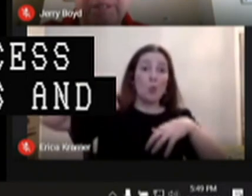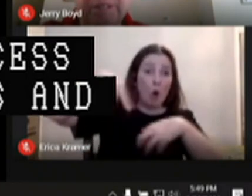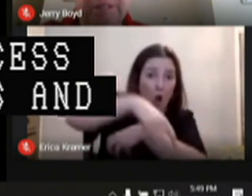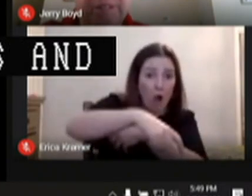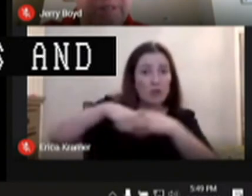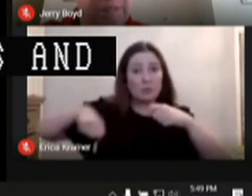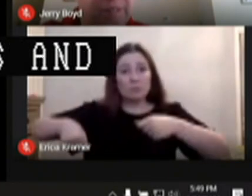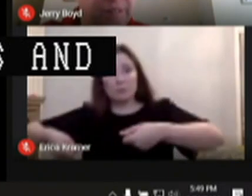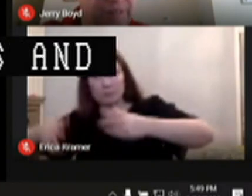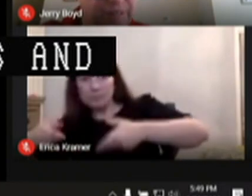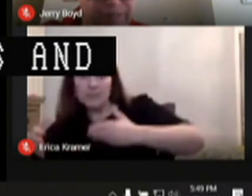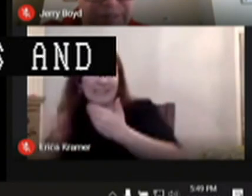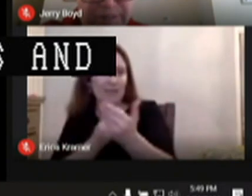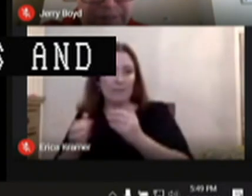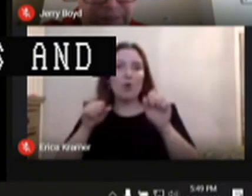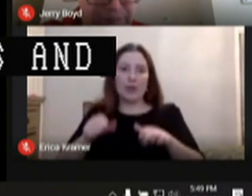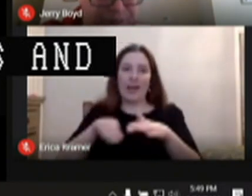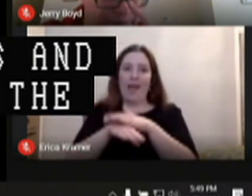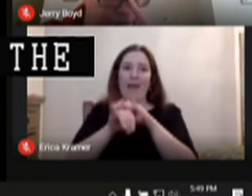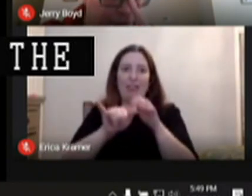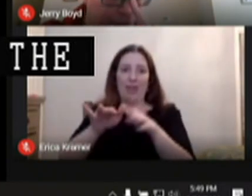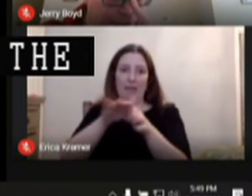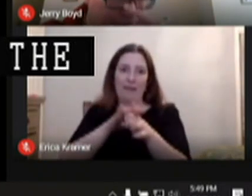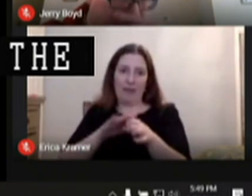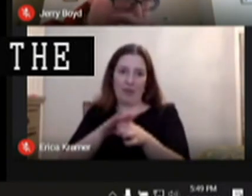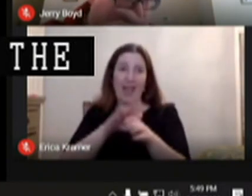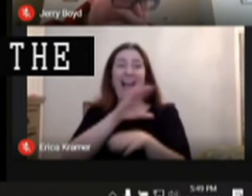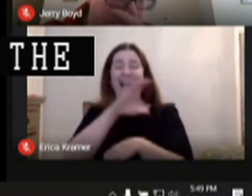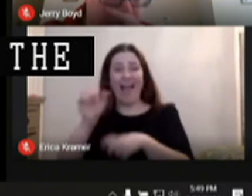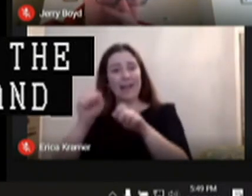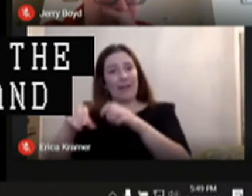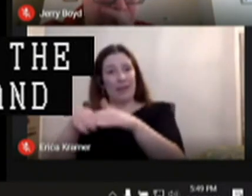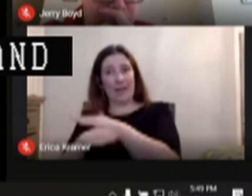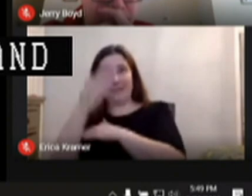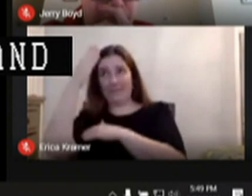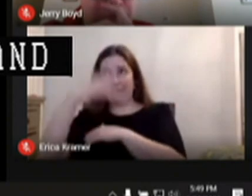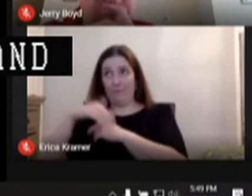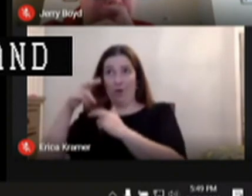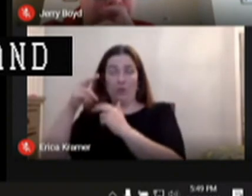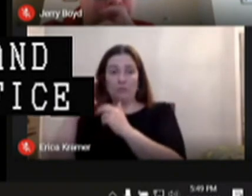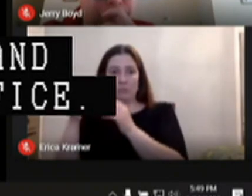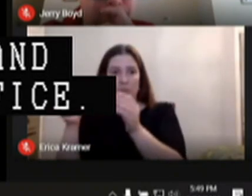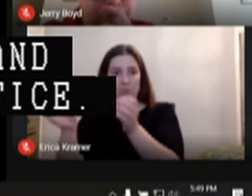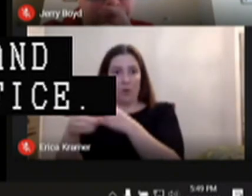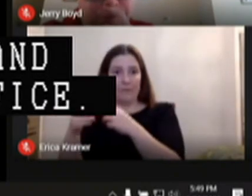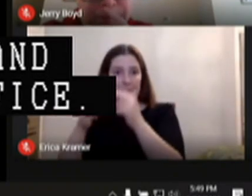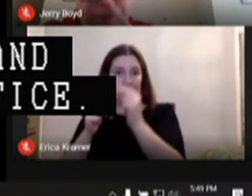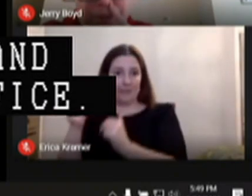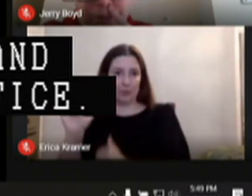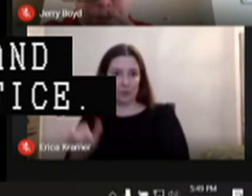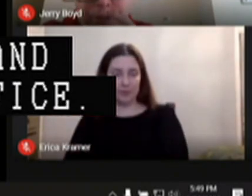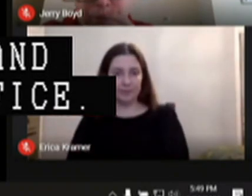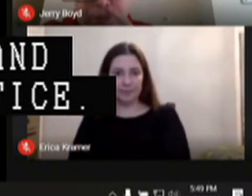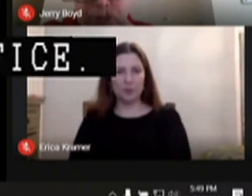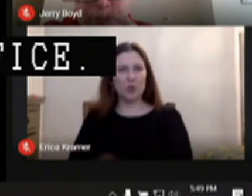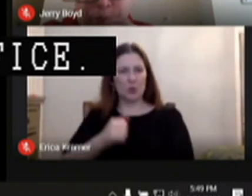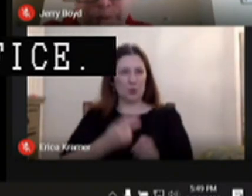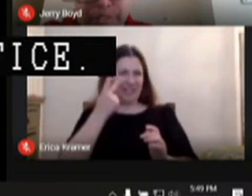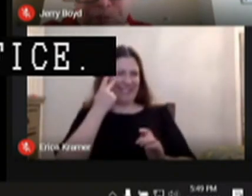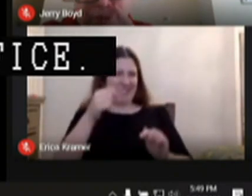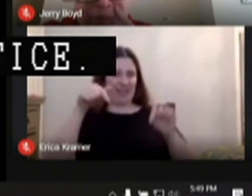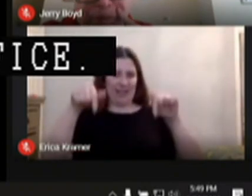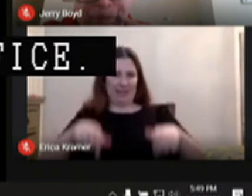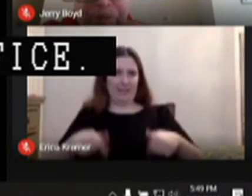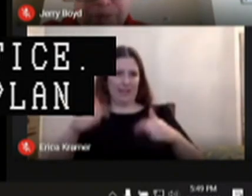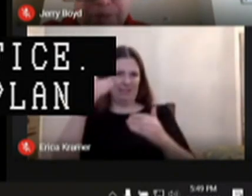the building. That's a main driver and priority of the mayor's office. So this here is the full concept plan. I'll just walk you through